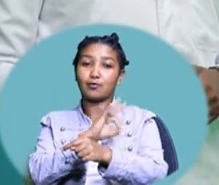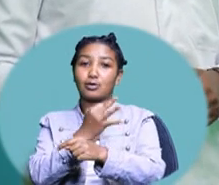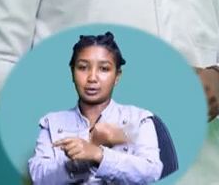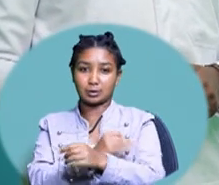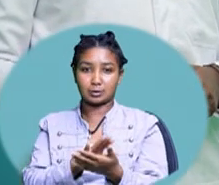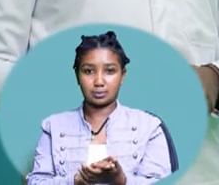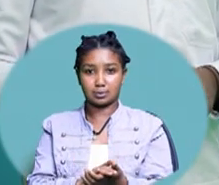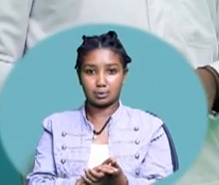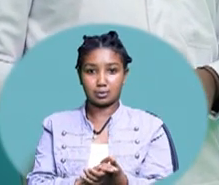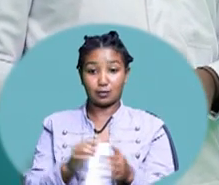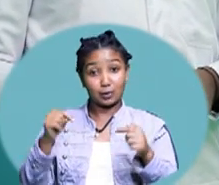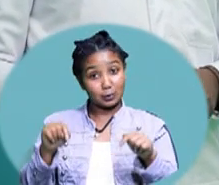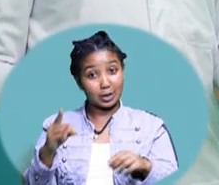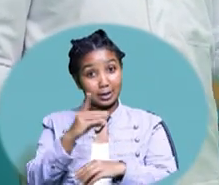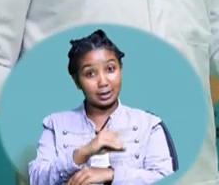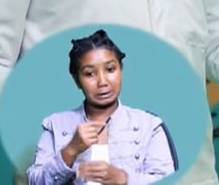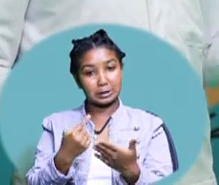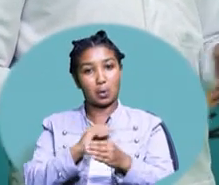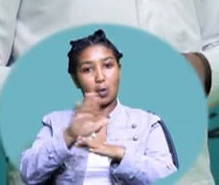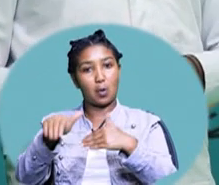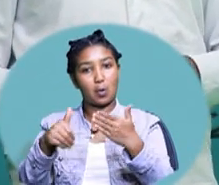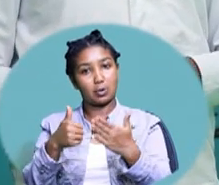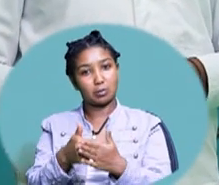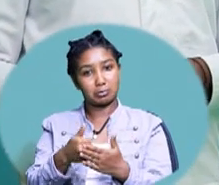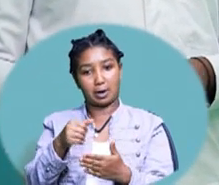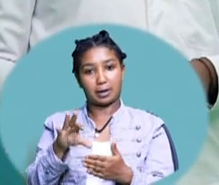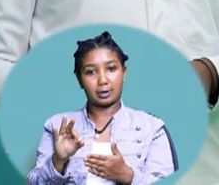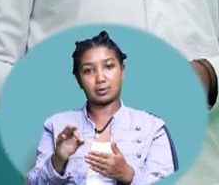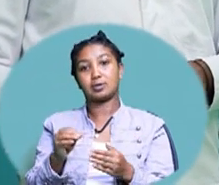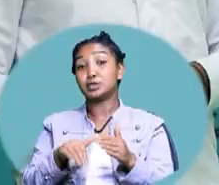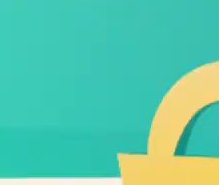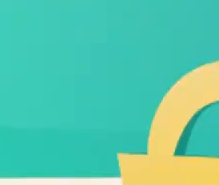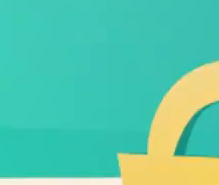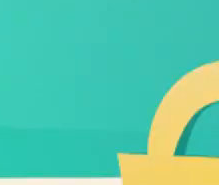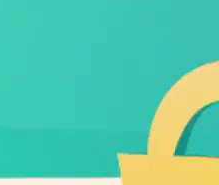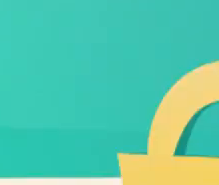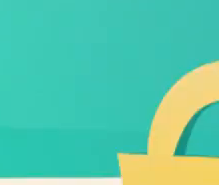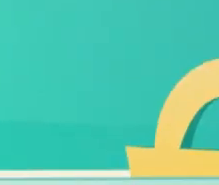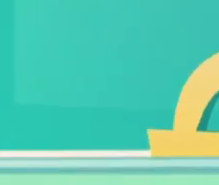forces. For today, it's all that I got. See you next time.